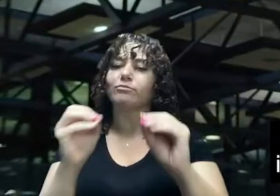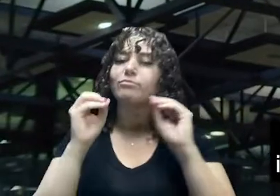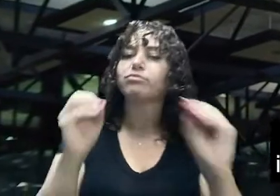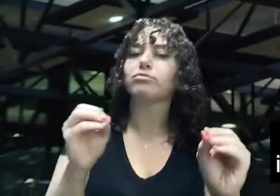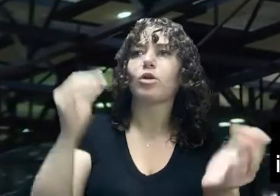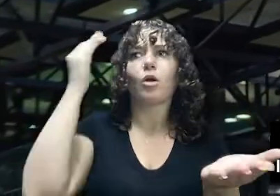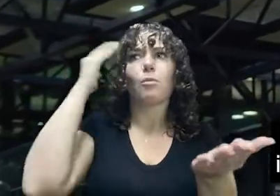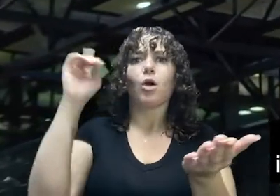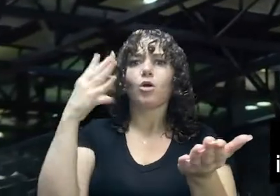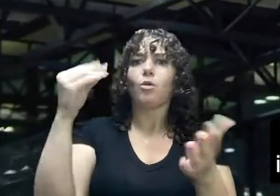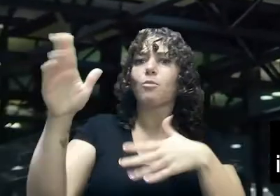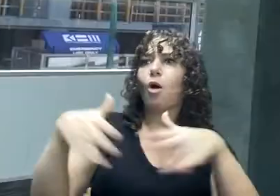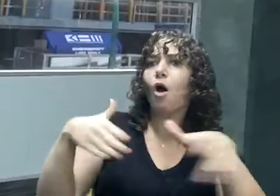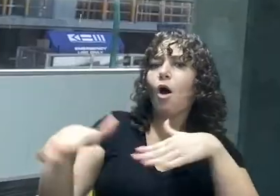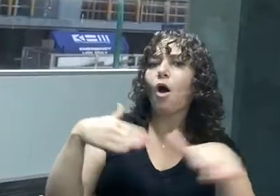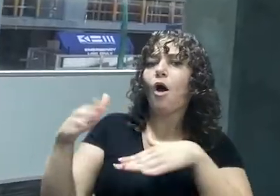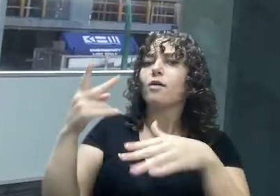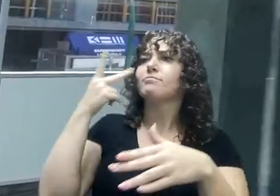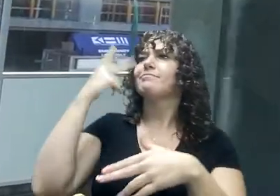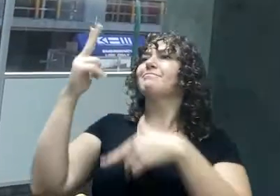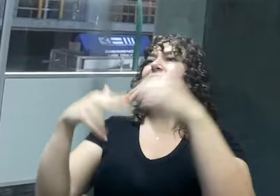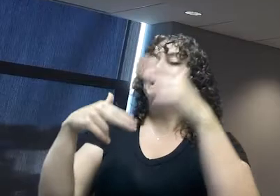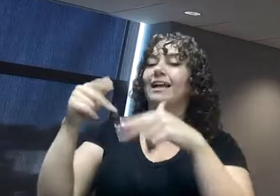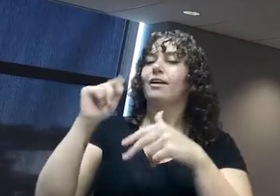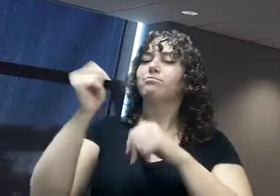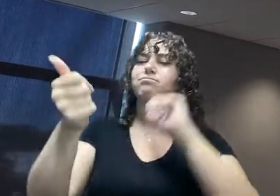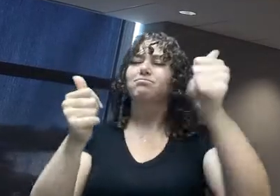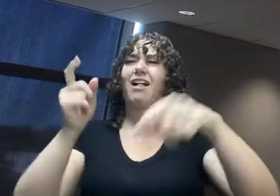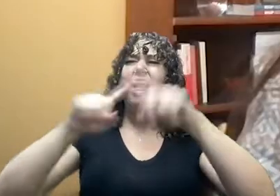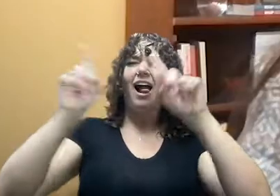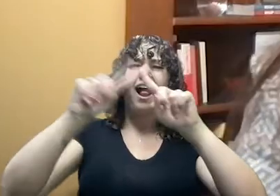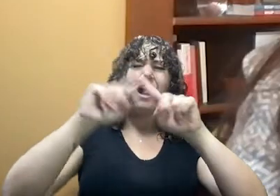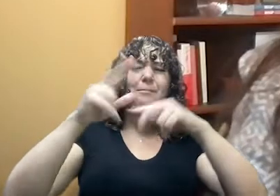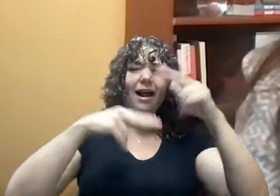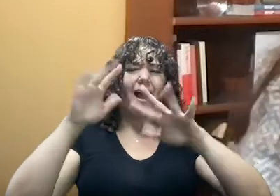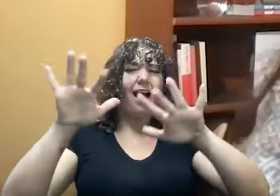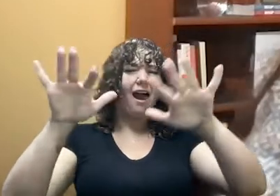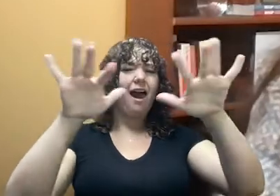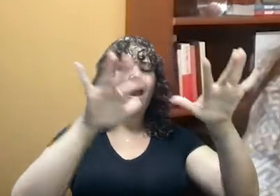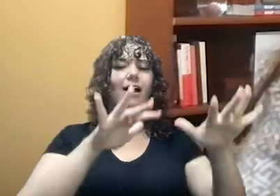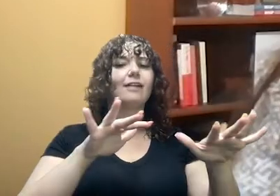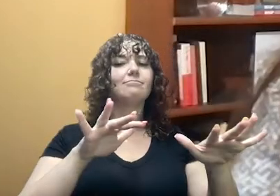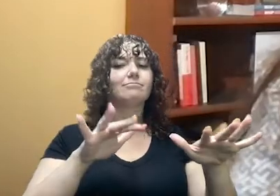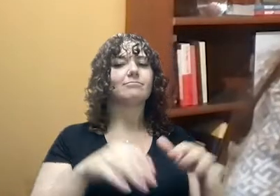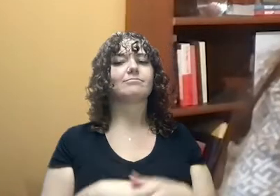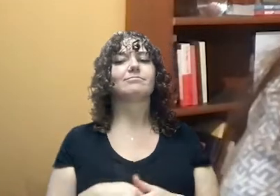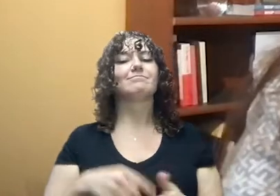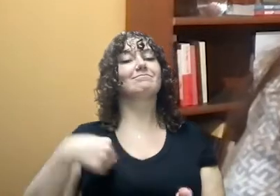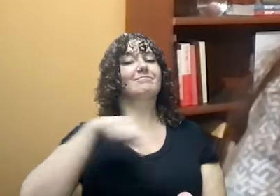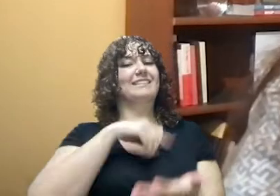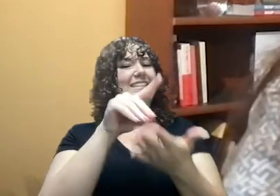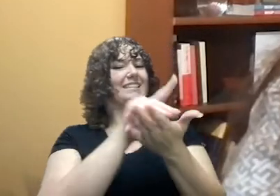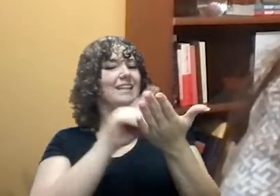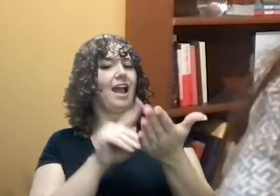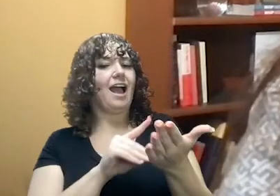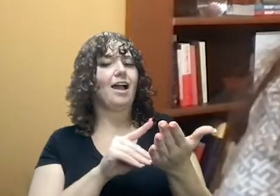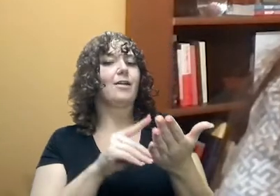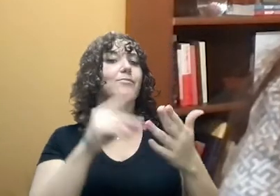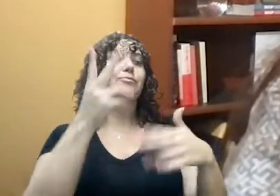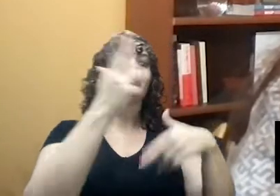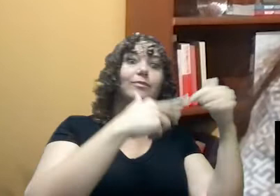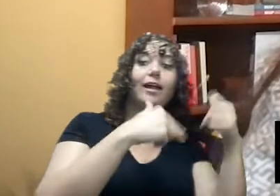in the building and navigating through the various areas within the building. I think when we design buildings,